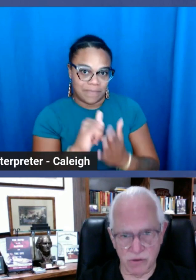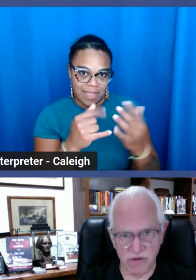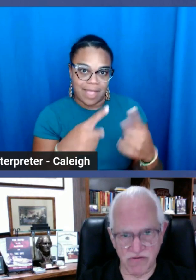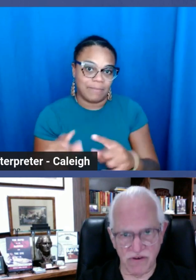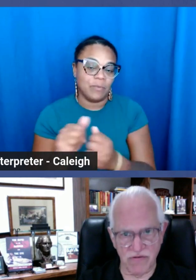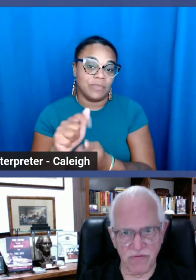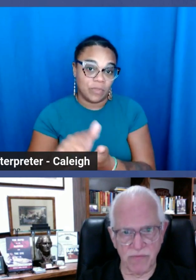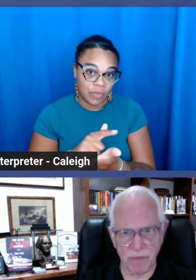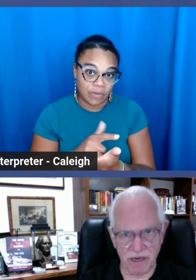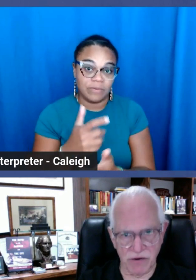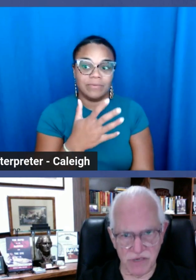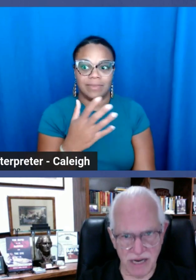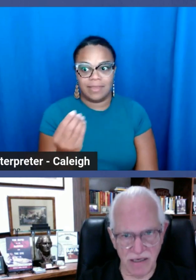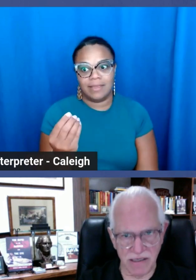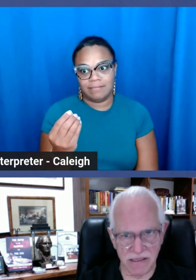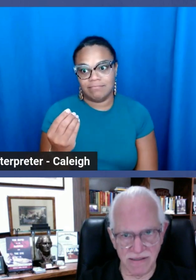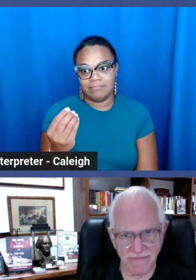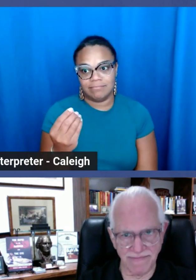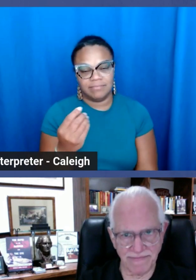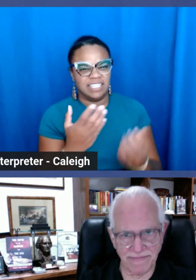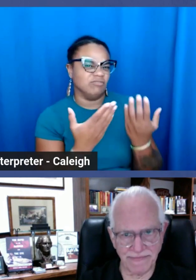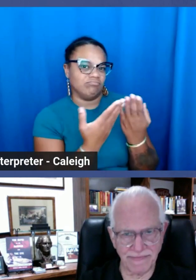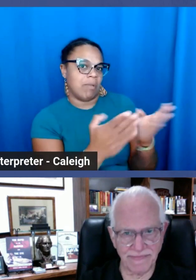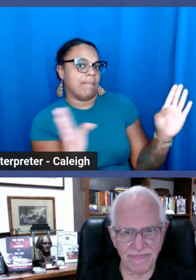in terms of public understandings.